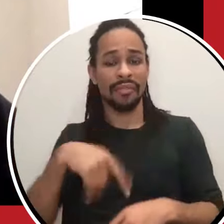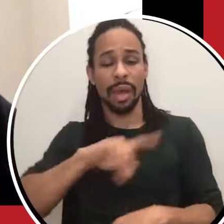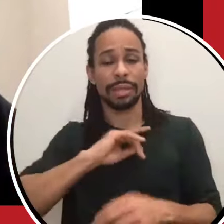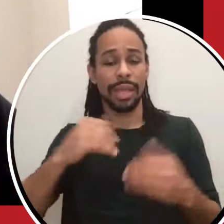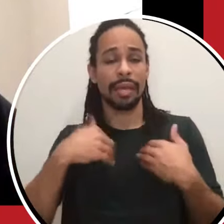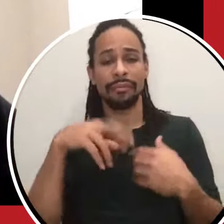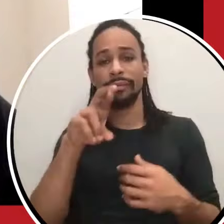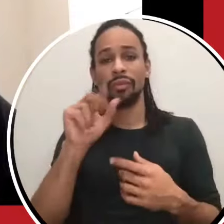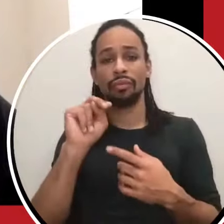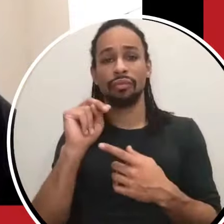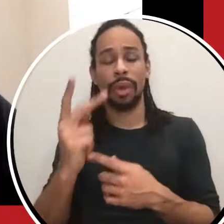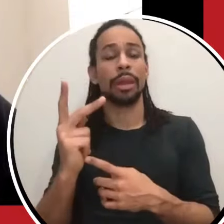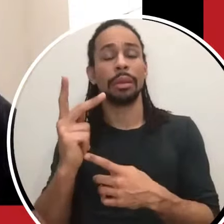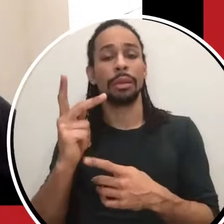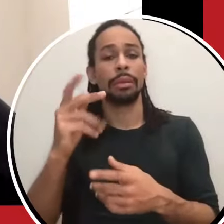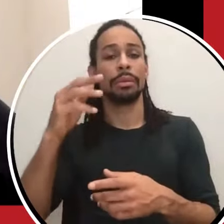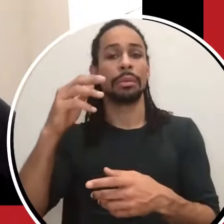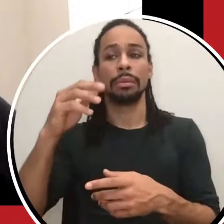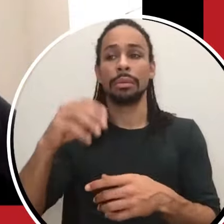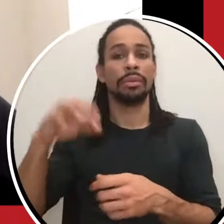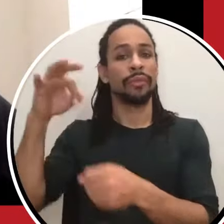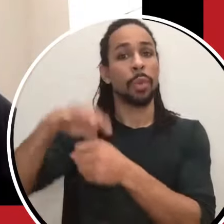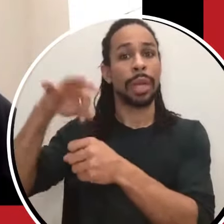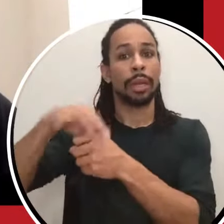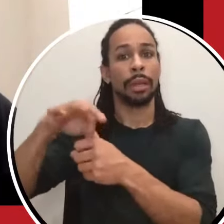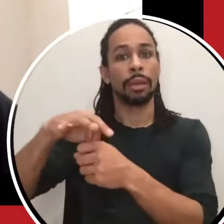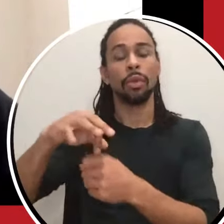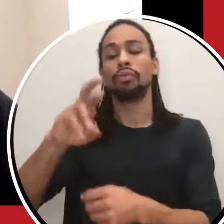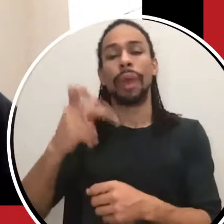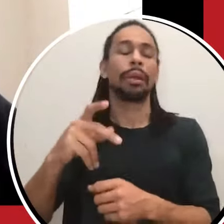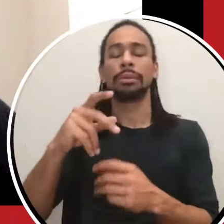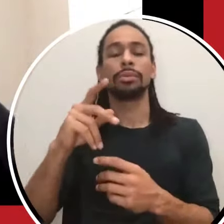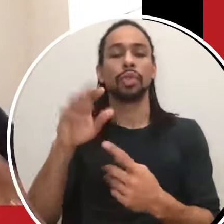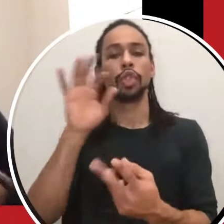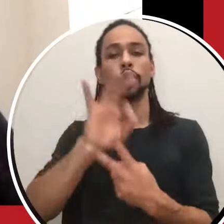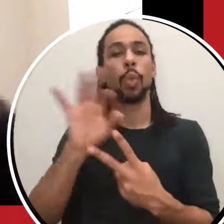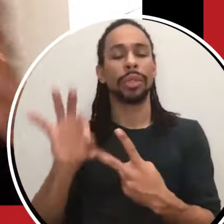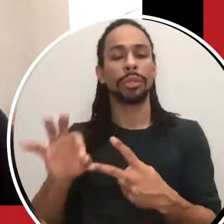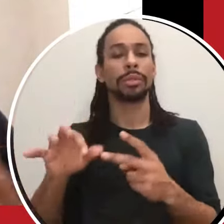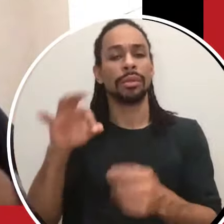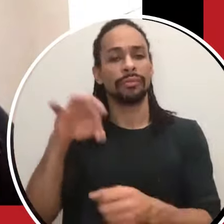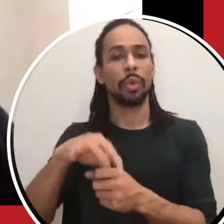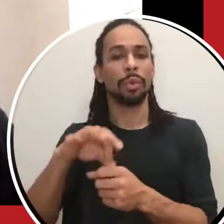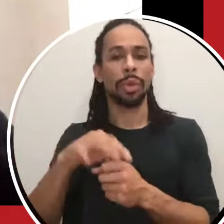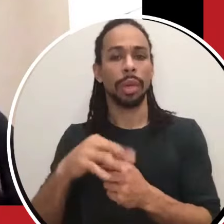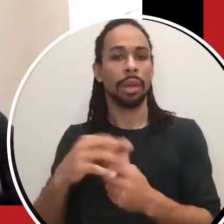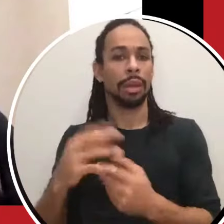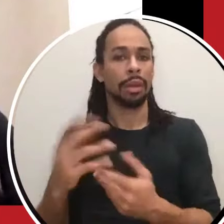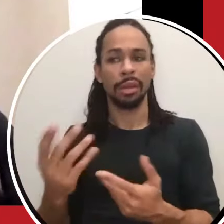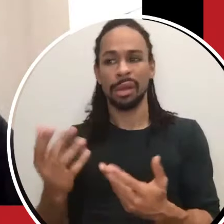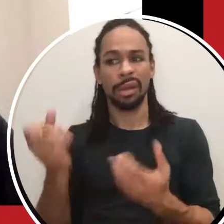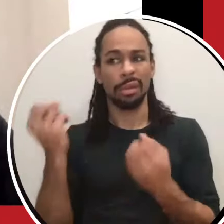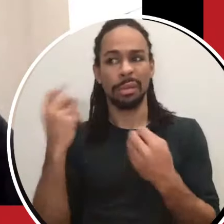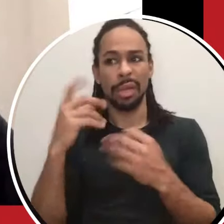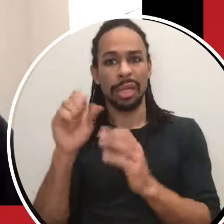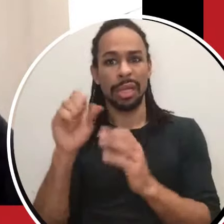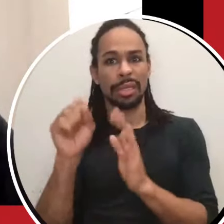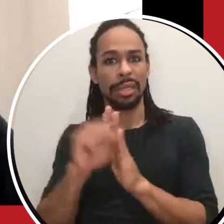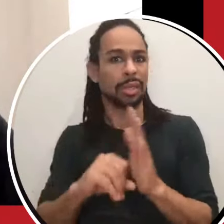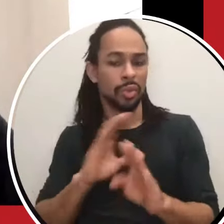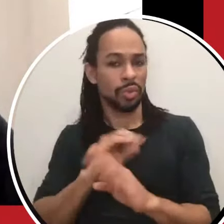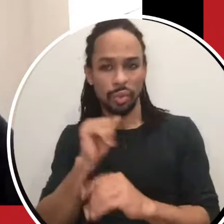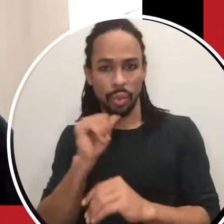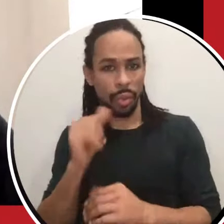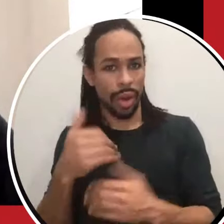around mail-in ballots, right? Why was it easier in some places to do that than others? And I think there's structural things we need to figure out as